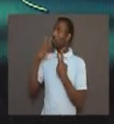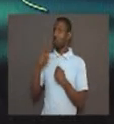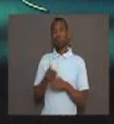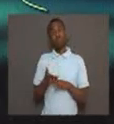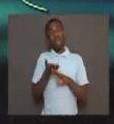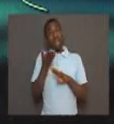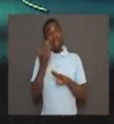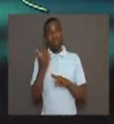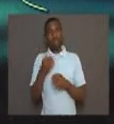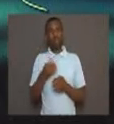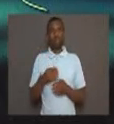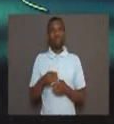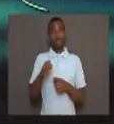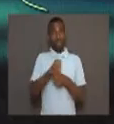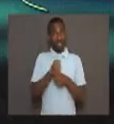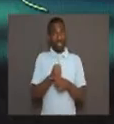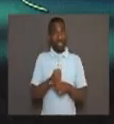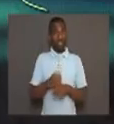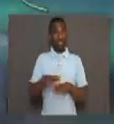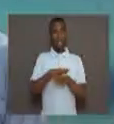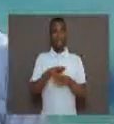our previous exercise.